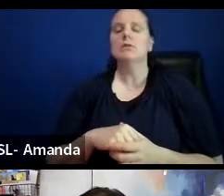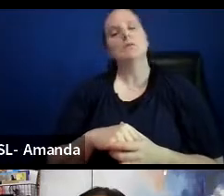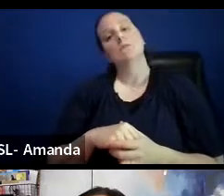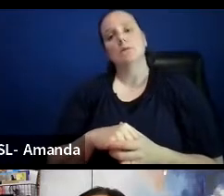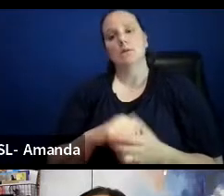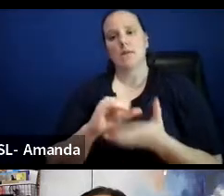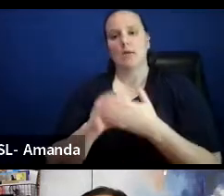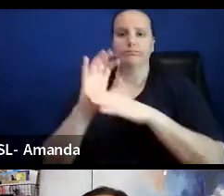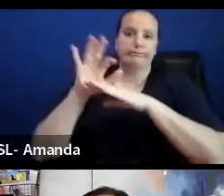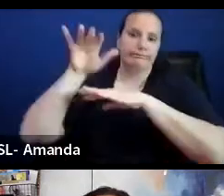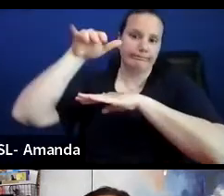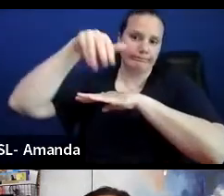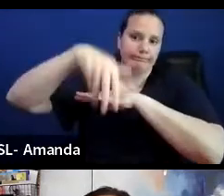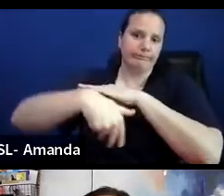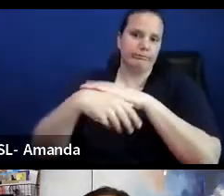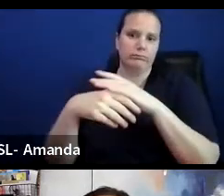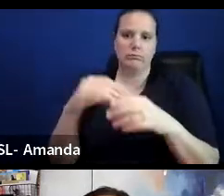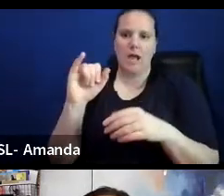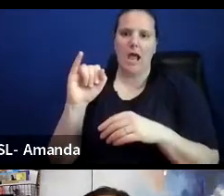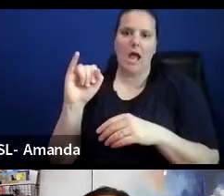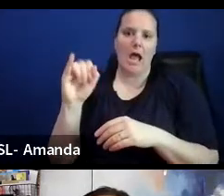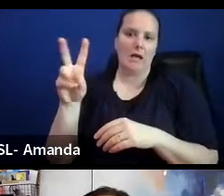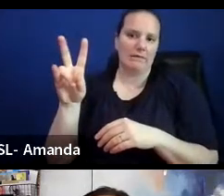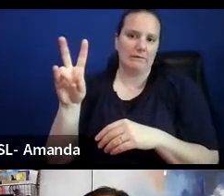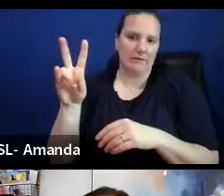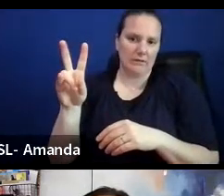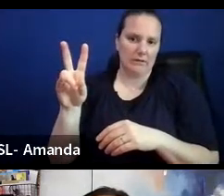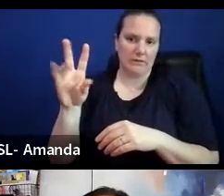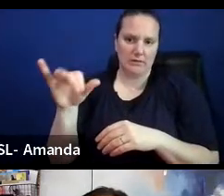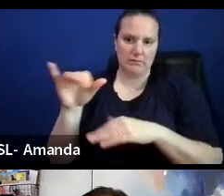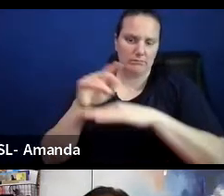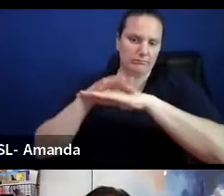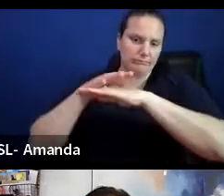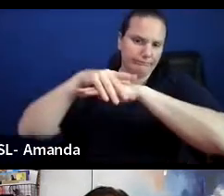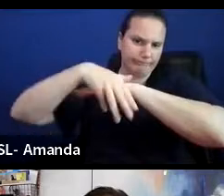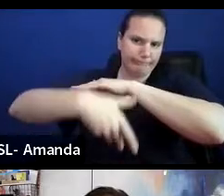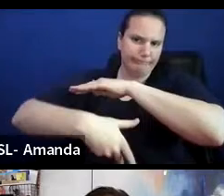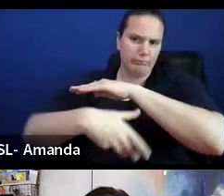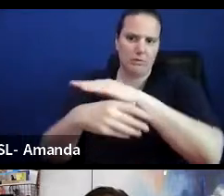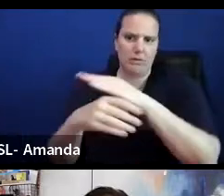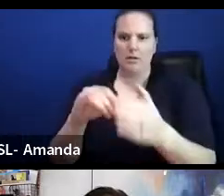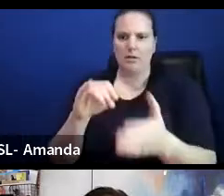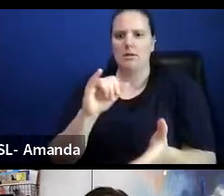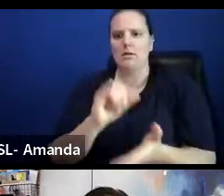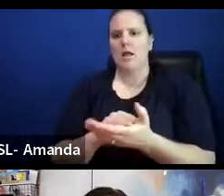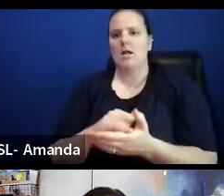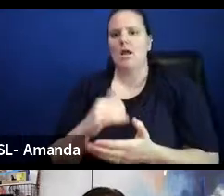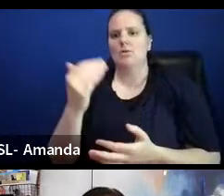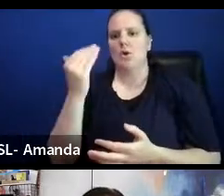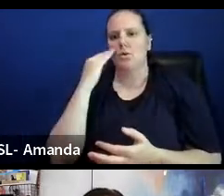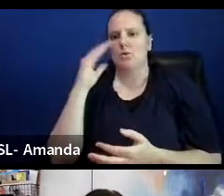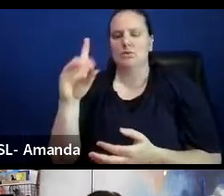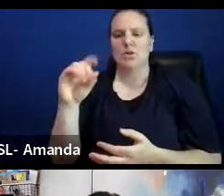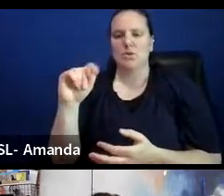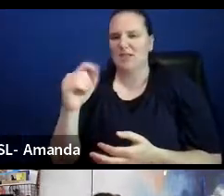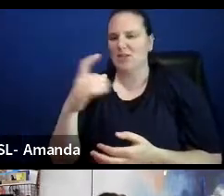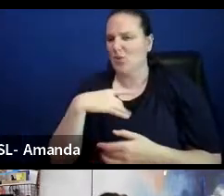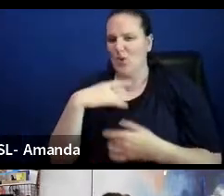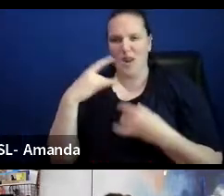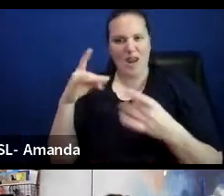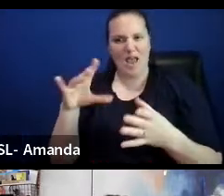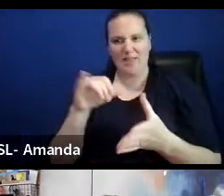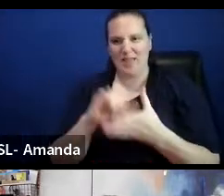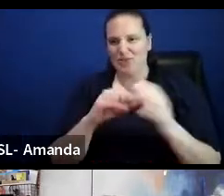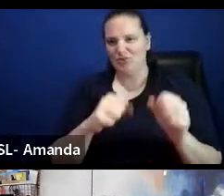reach like ivy covered, which I know is the DOTs don't like that as